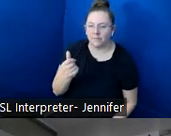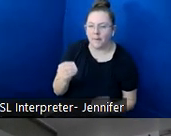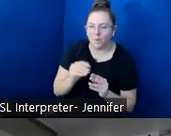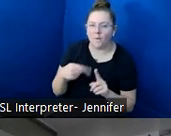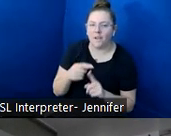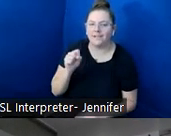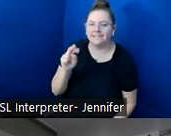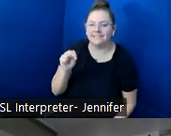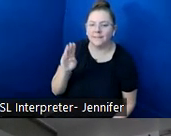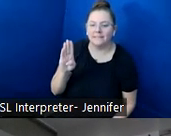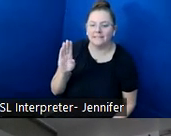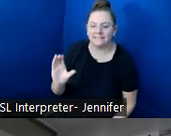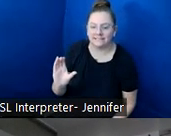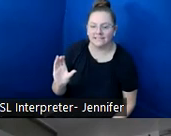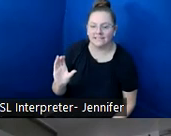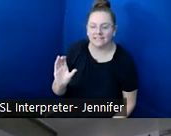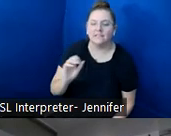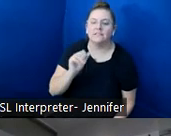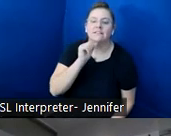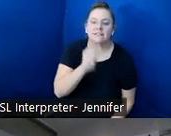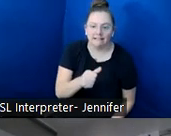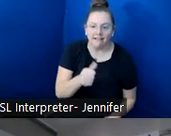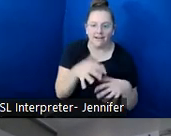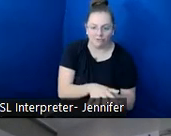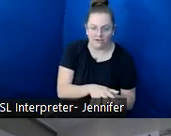SNBC on